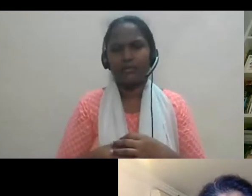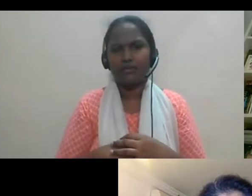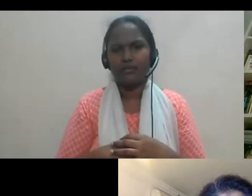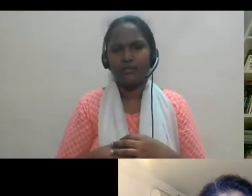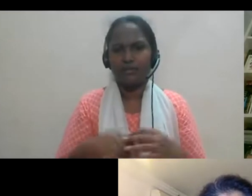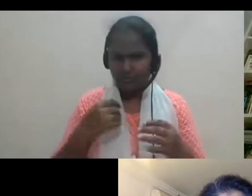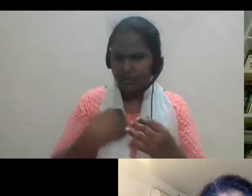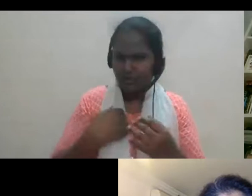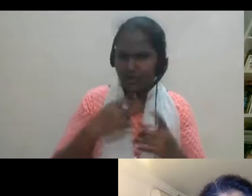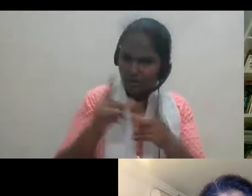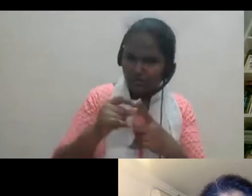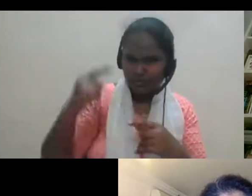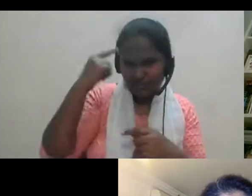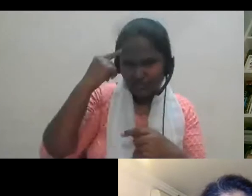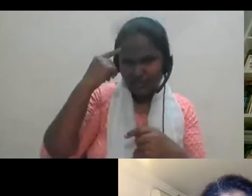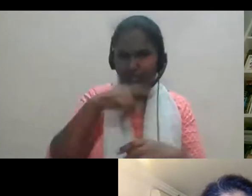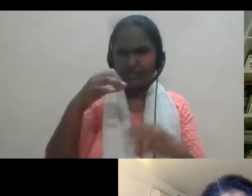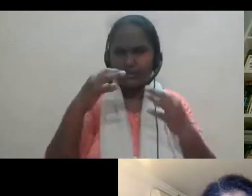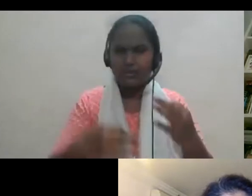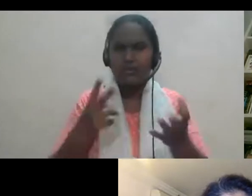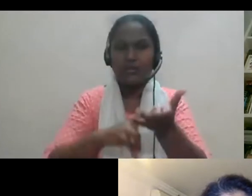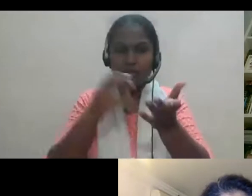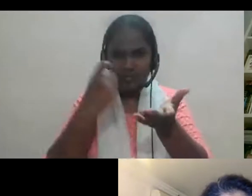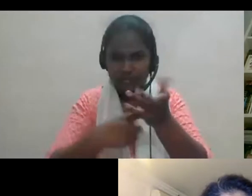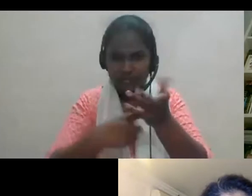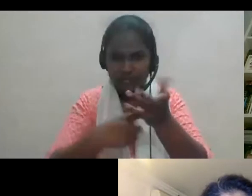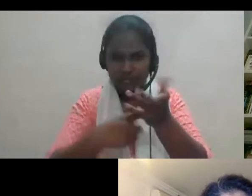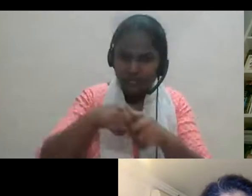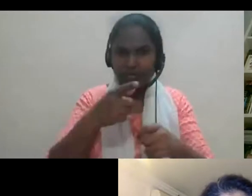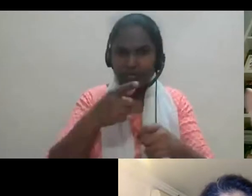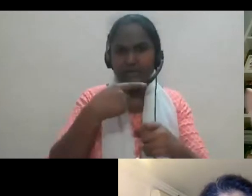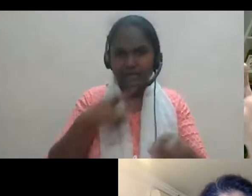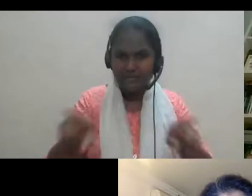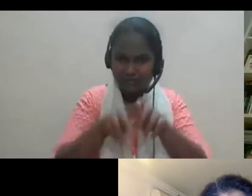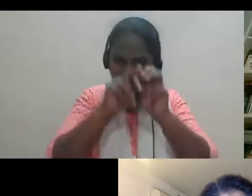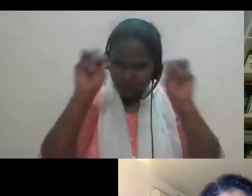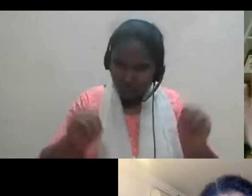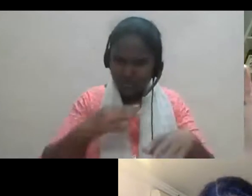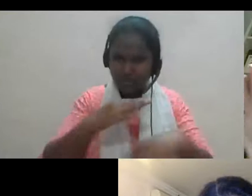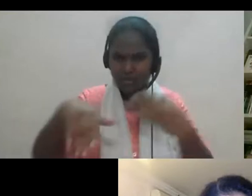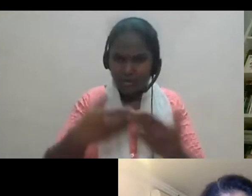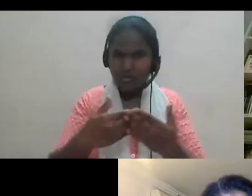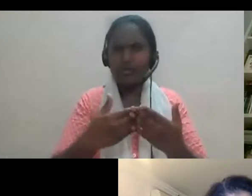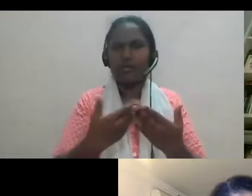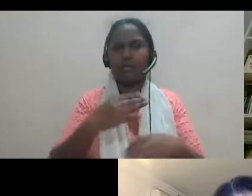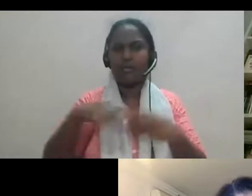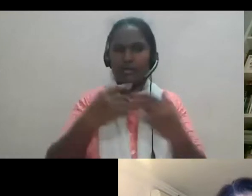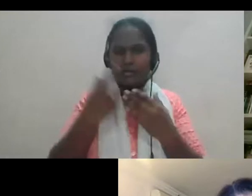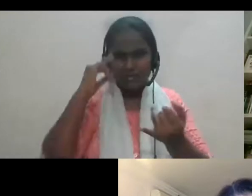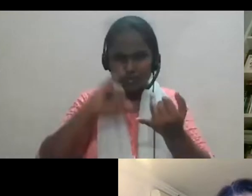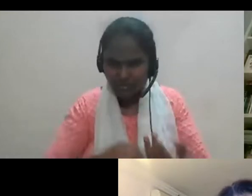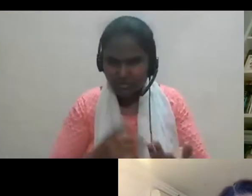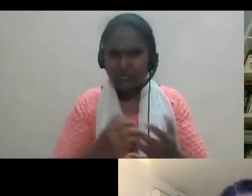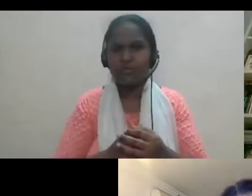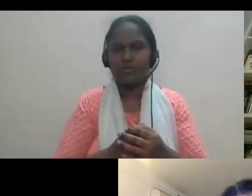I do think that, you know, there is an enormous consciousness, let's say, in museums around and around the South,